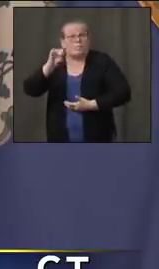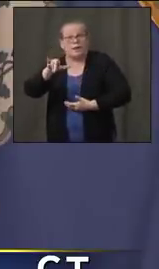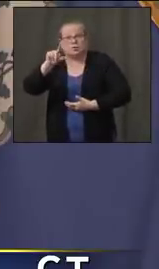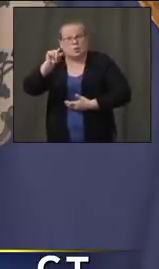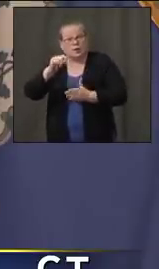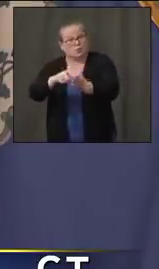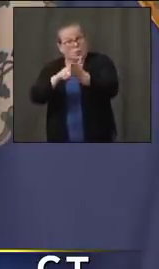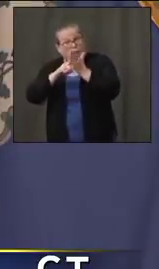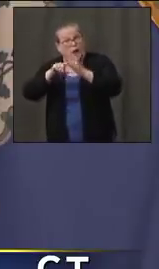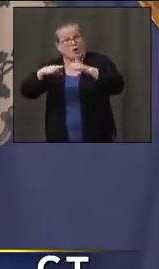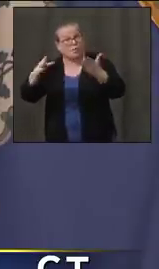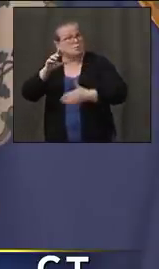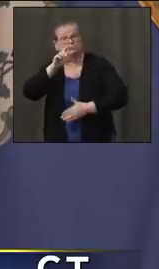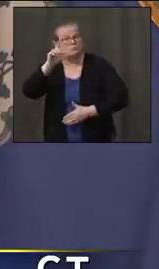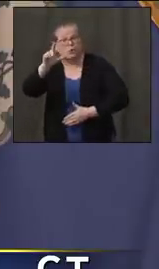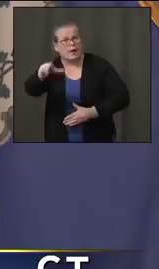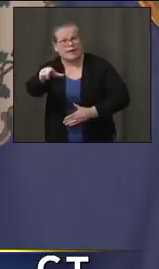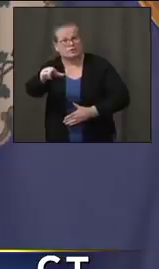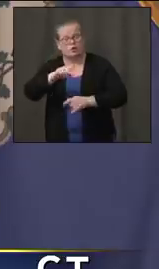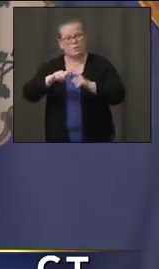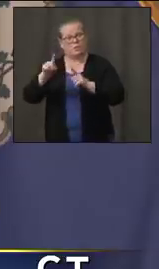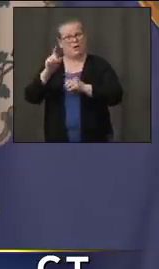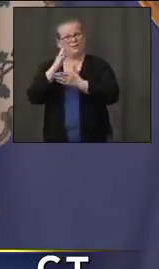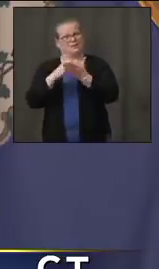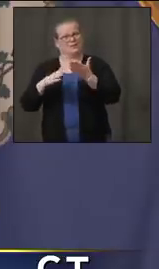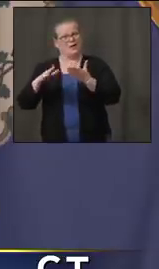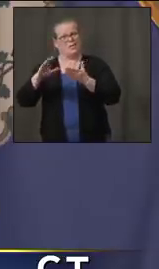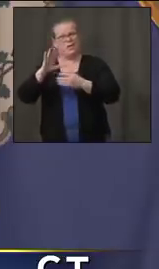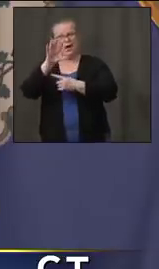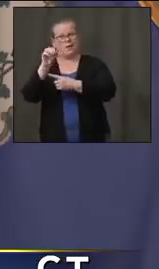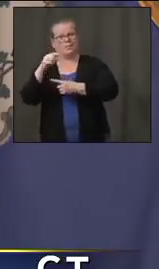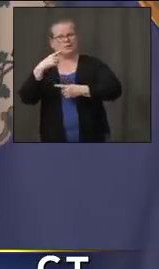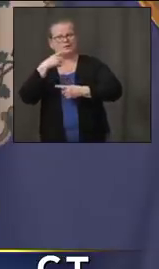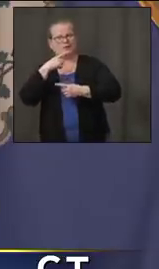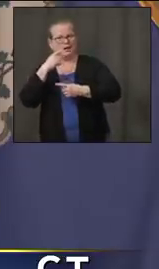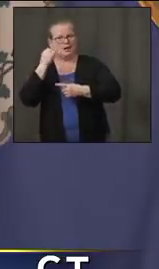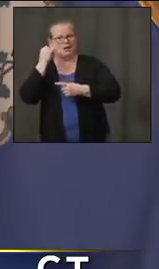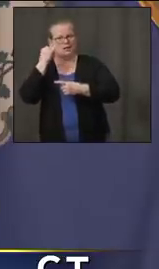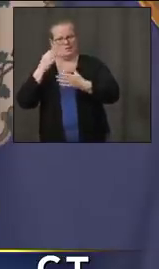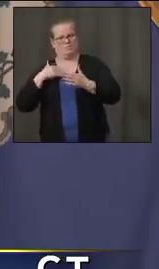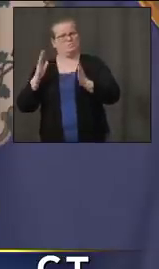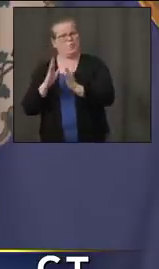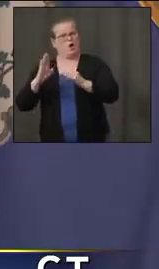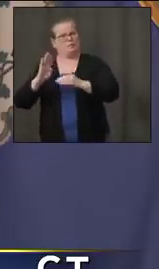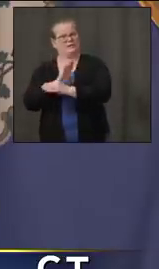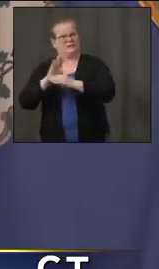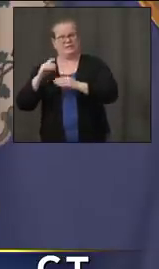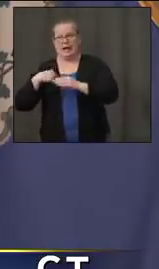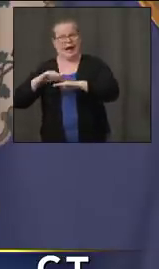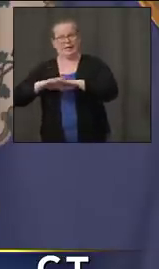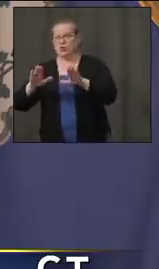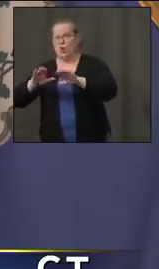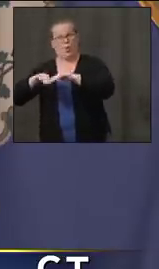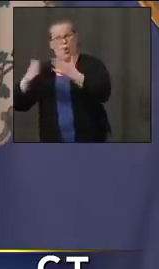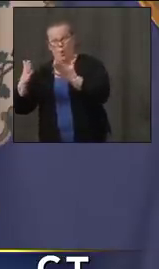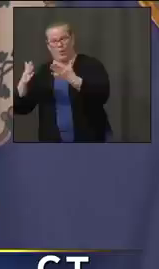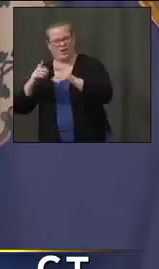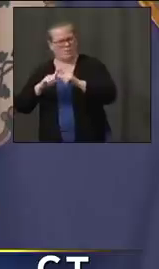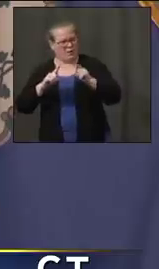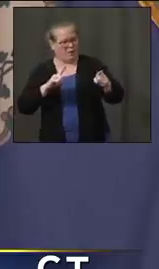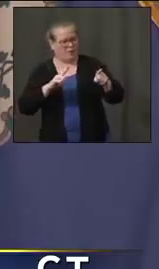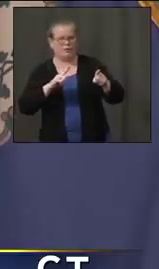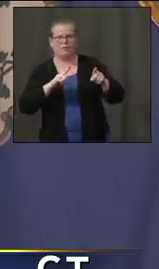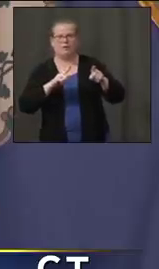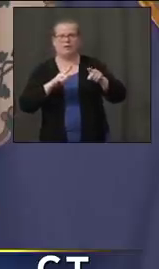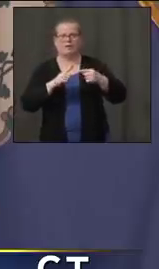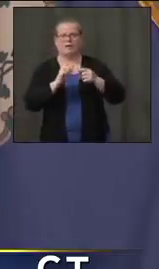said, well, if I don't open and my competitor does, then what does that mean? It's worth remembering that Rhode